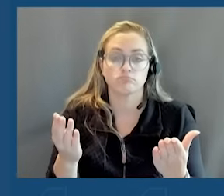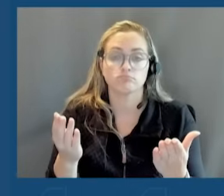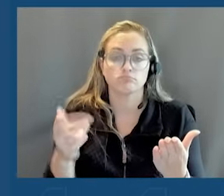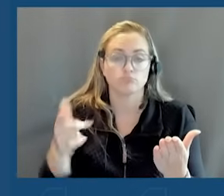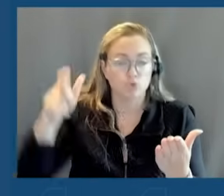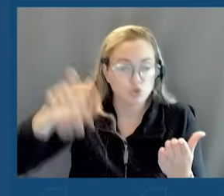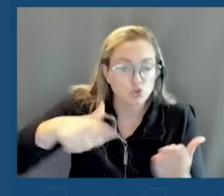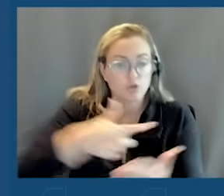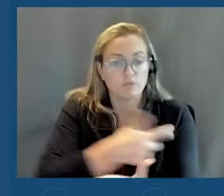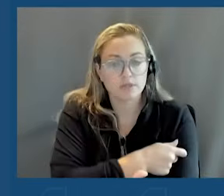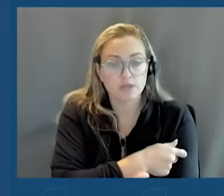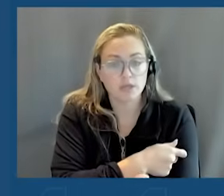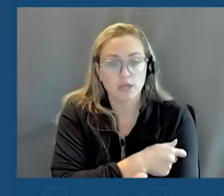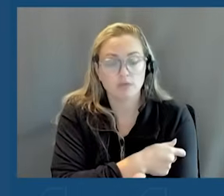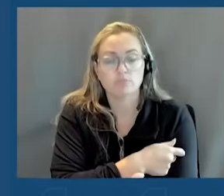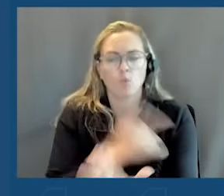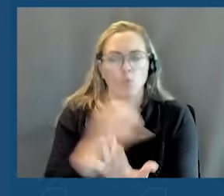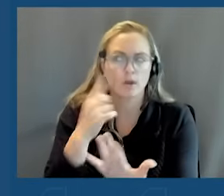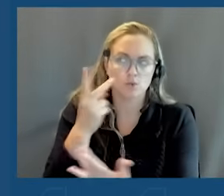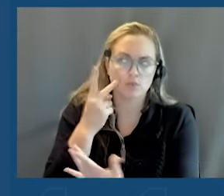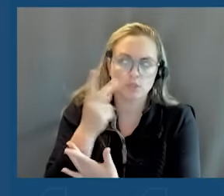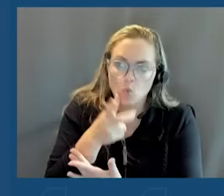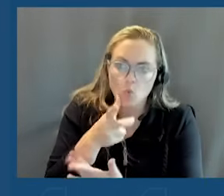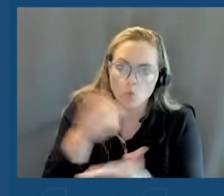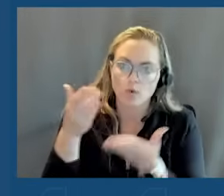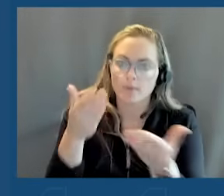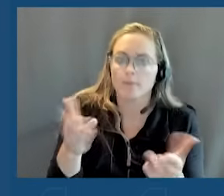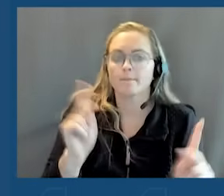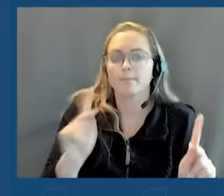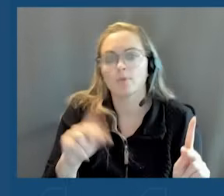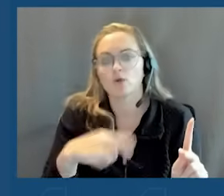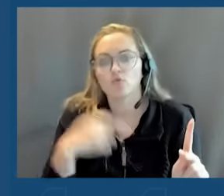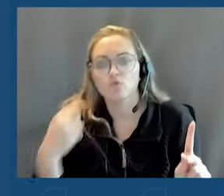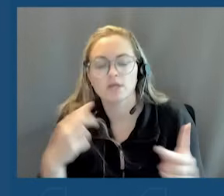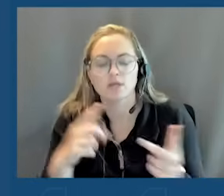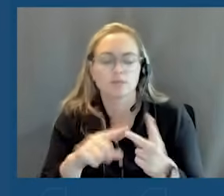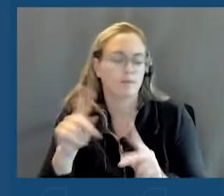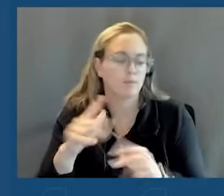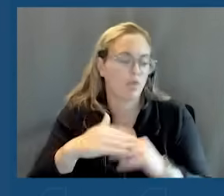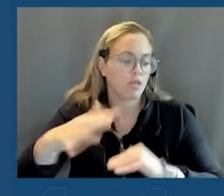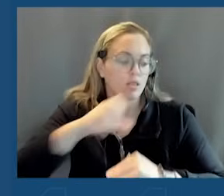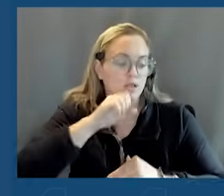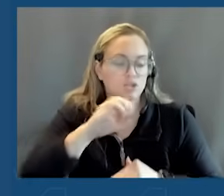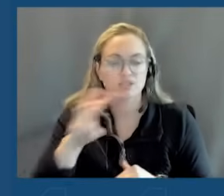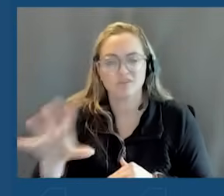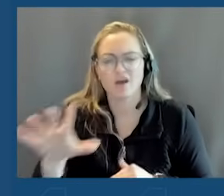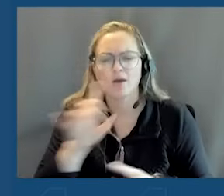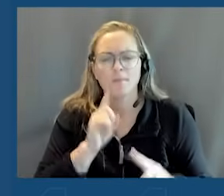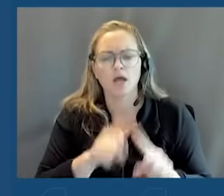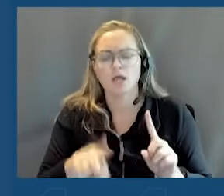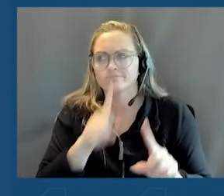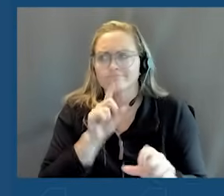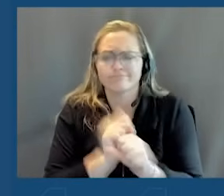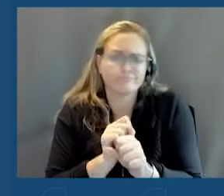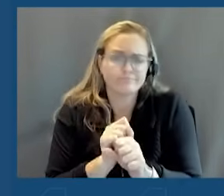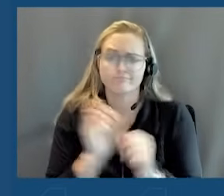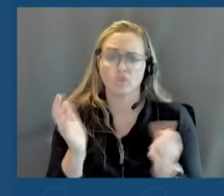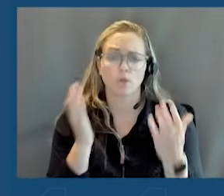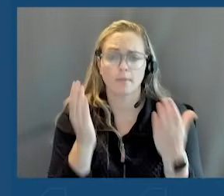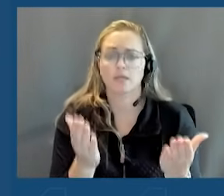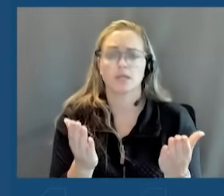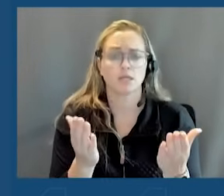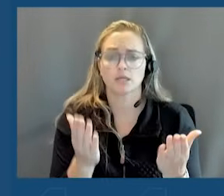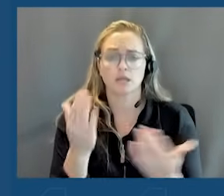the shot. Sometimes they would say people at risk, people over 65. In this case, they literally recommended